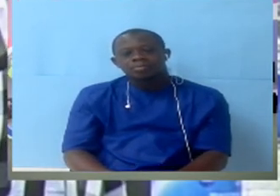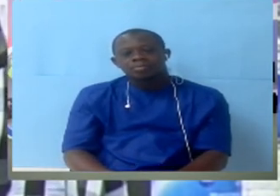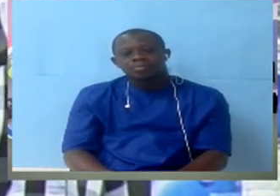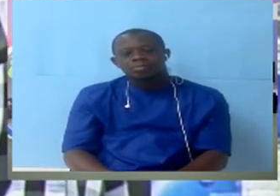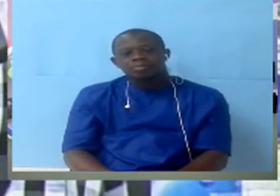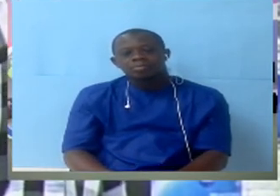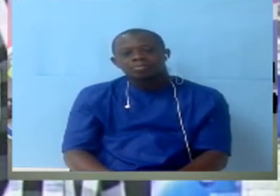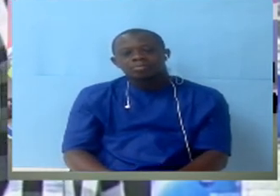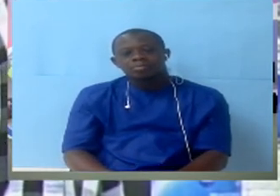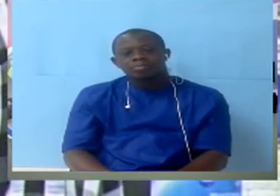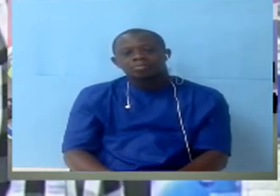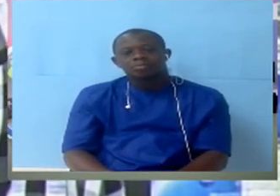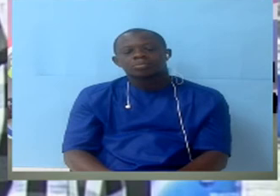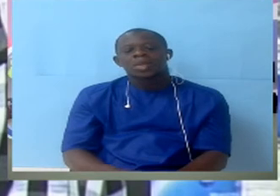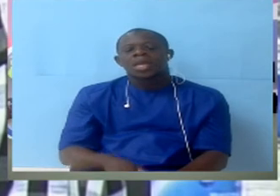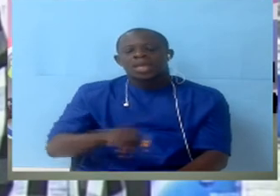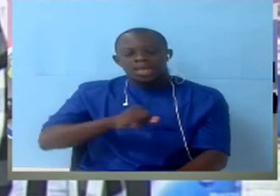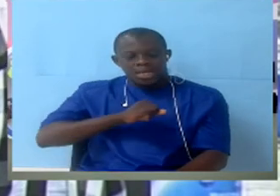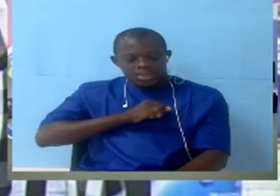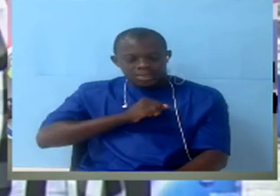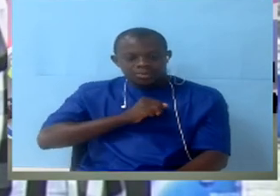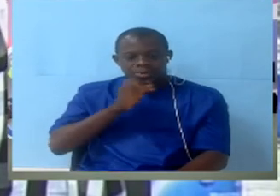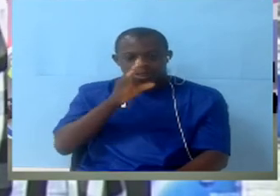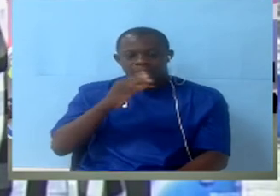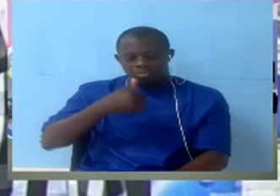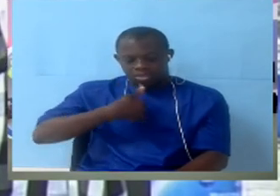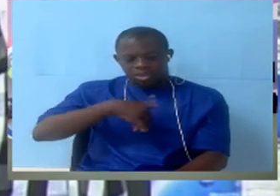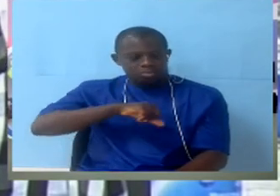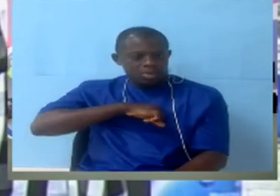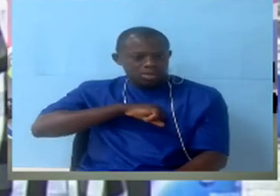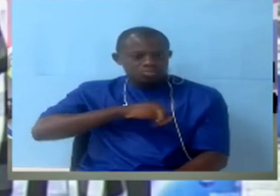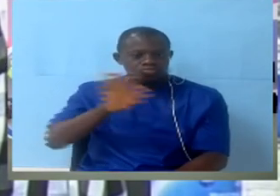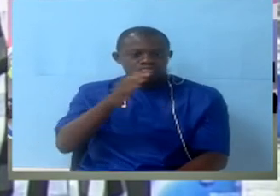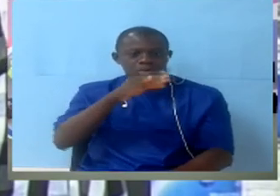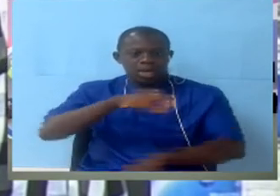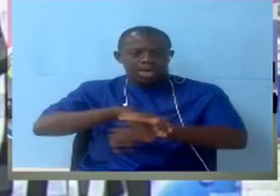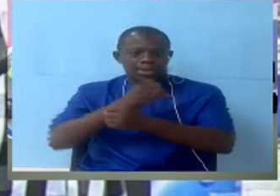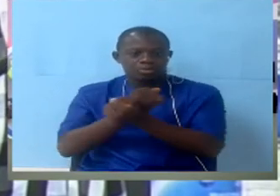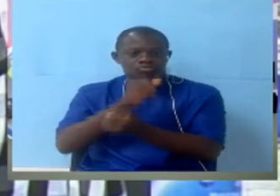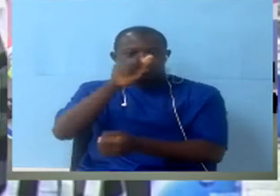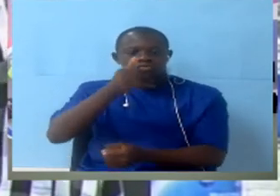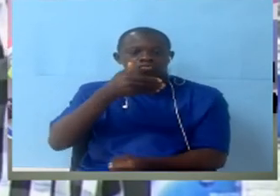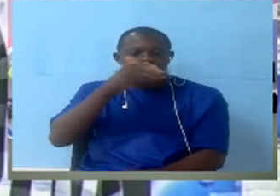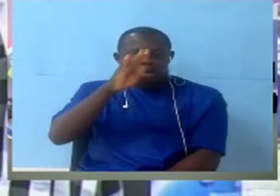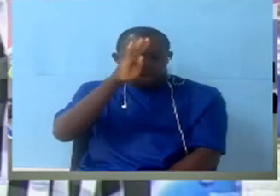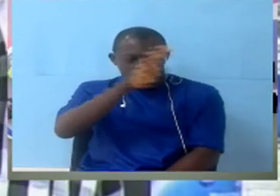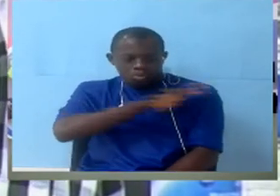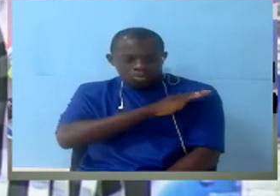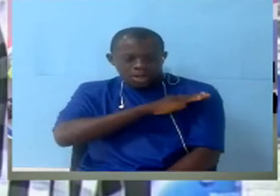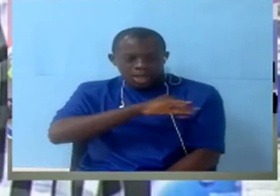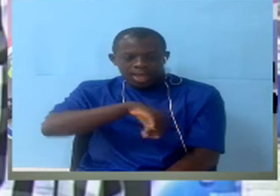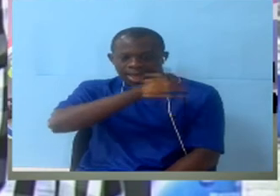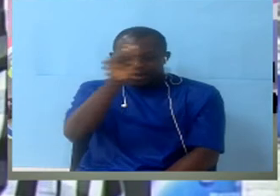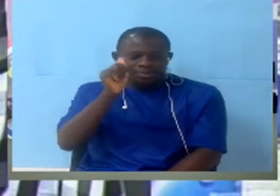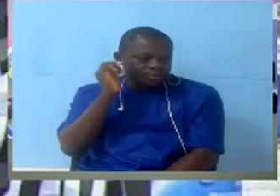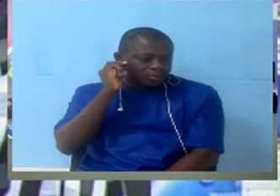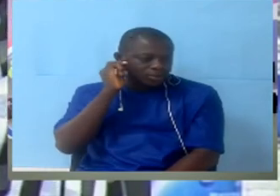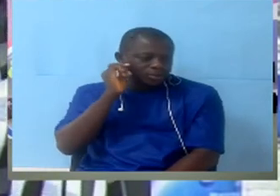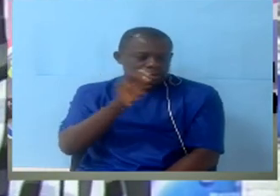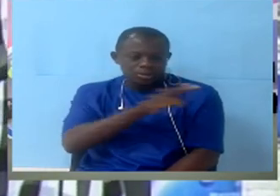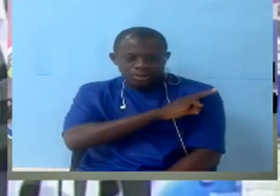arrest and your sister. He said to me that it was myself who went to arrest your younger brother and your sister.